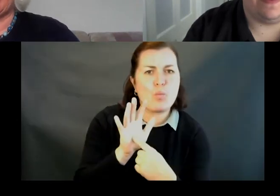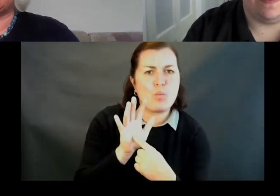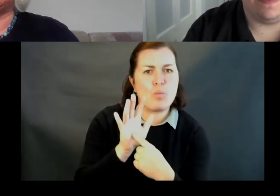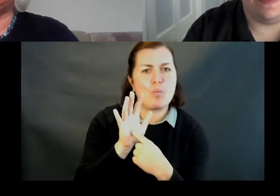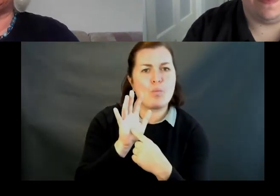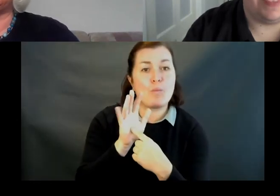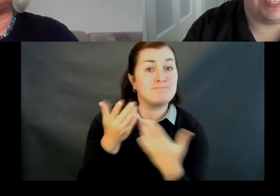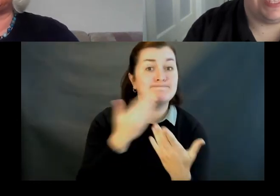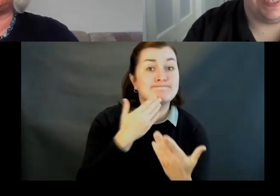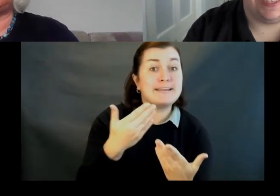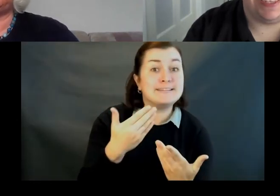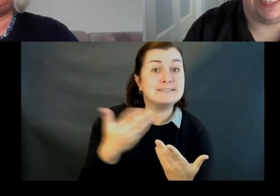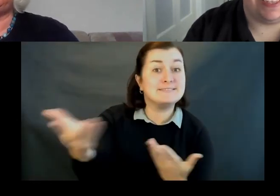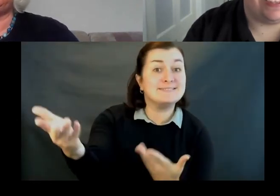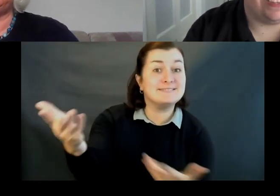Please come at me.